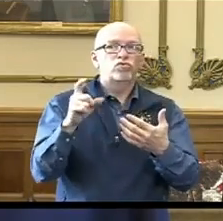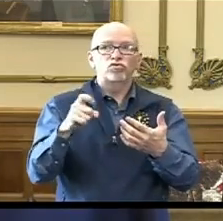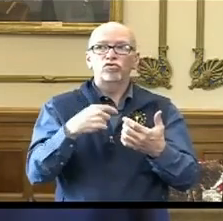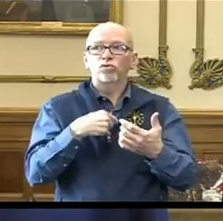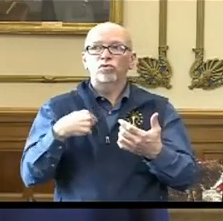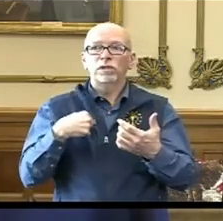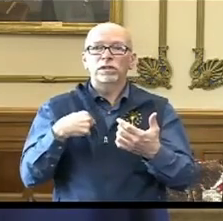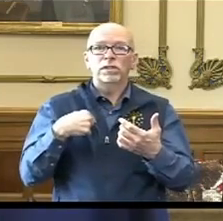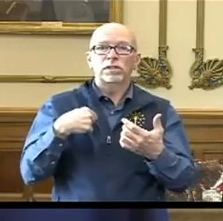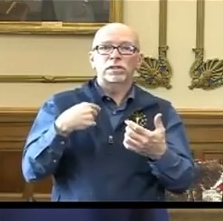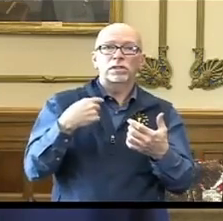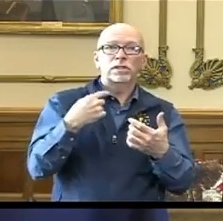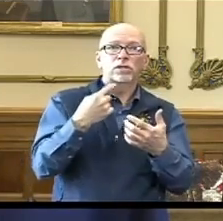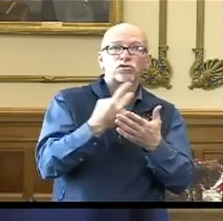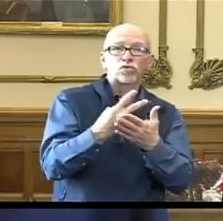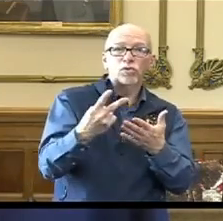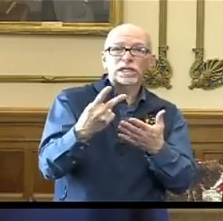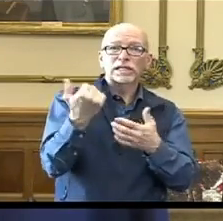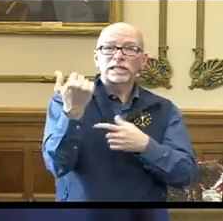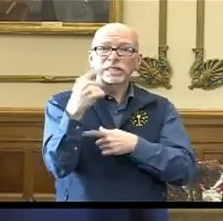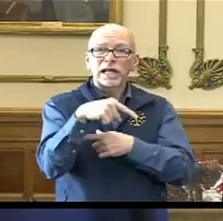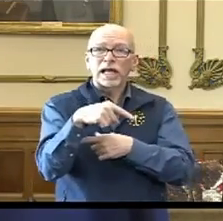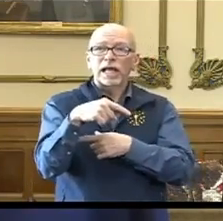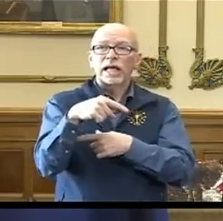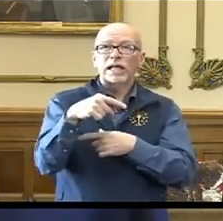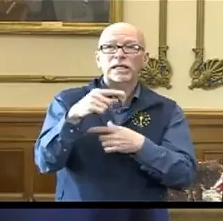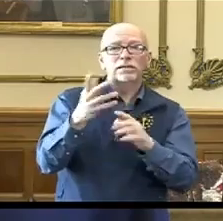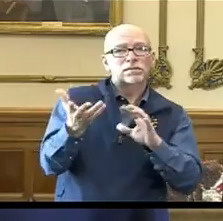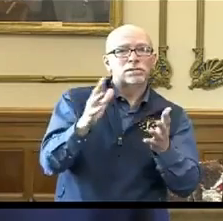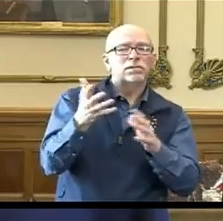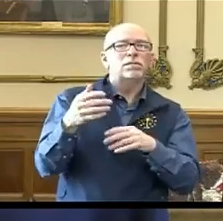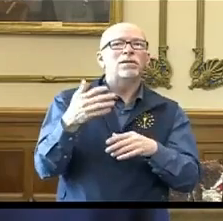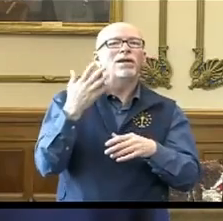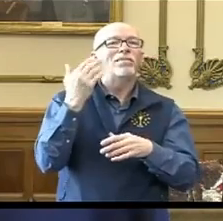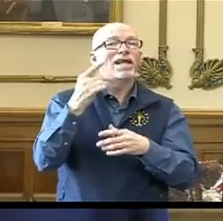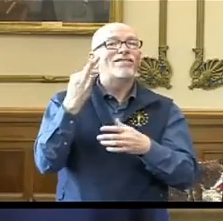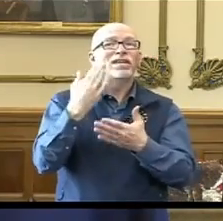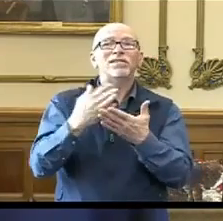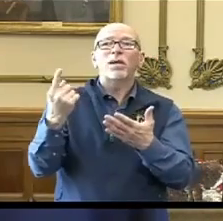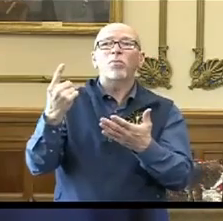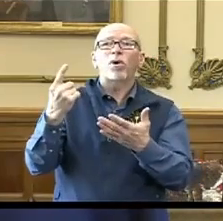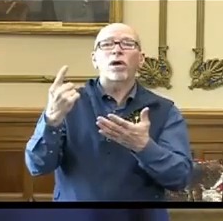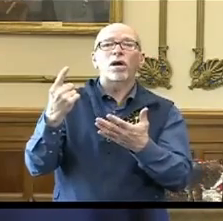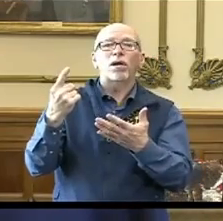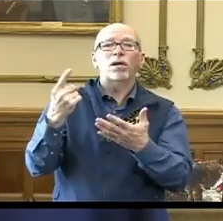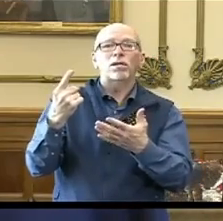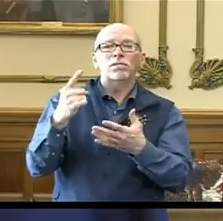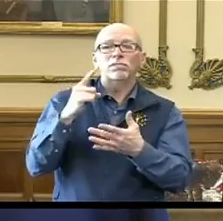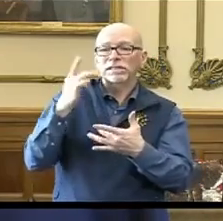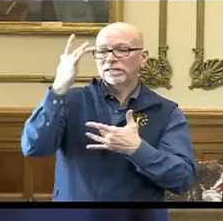2-week, 10-day, 3-week increments, because that's, when you think about when someone is